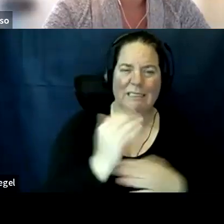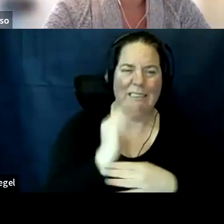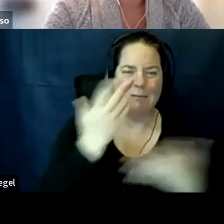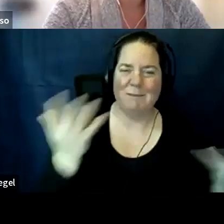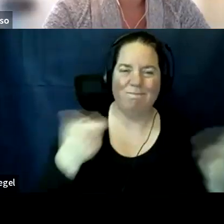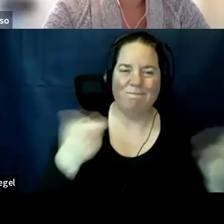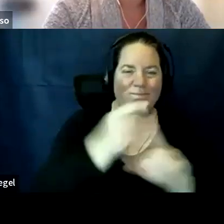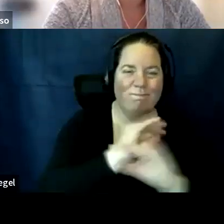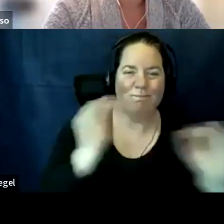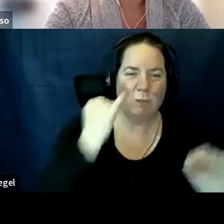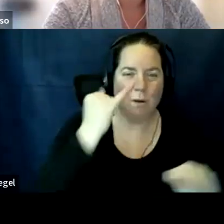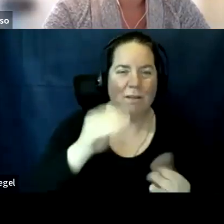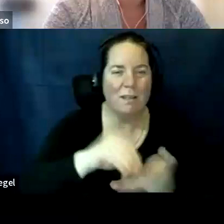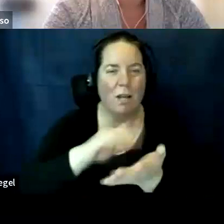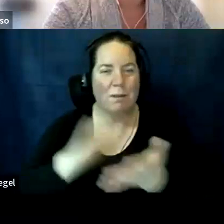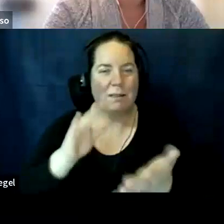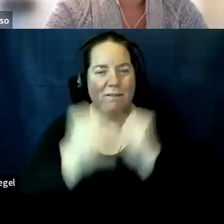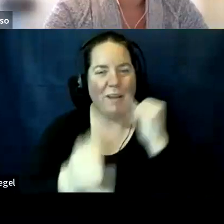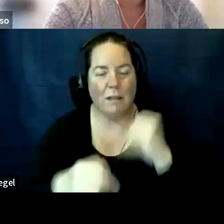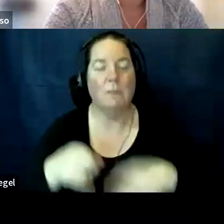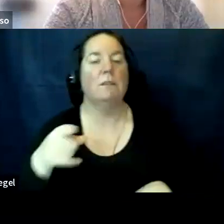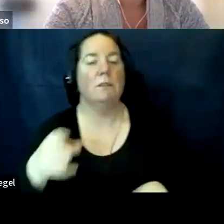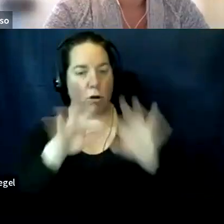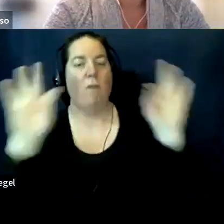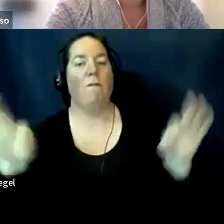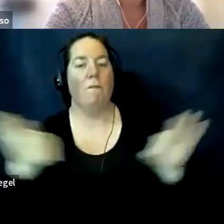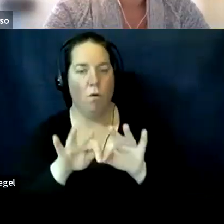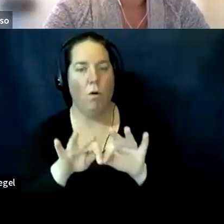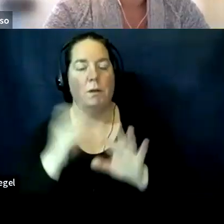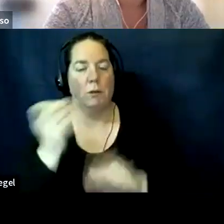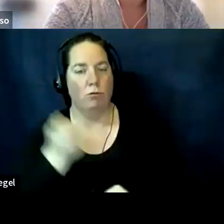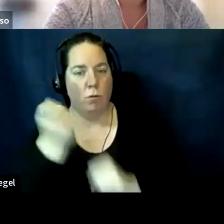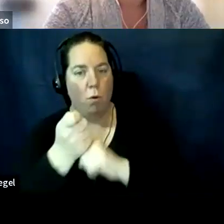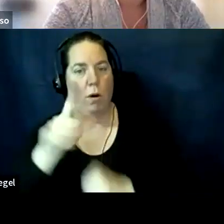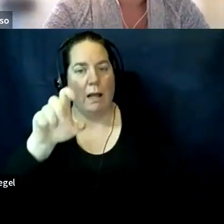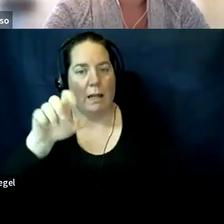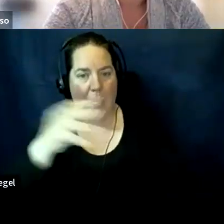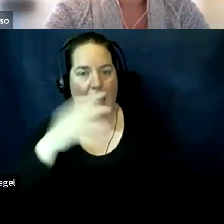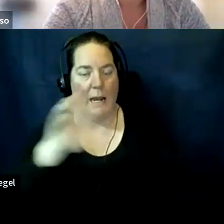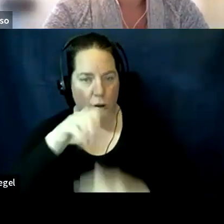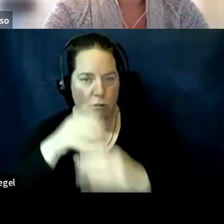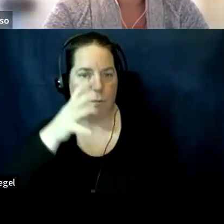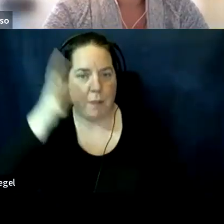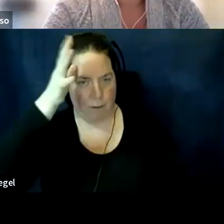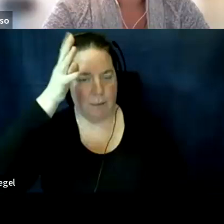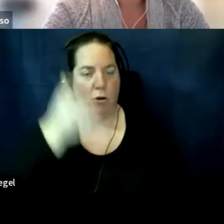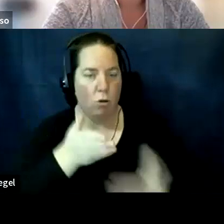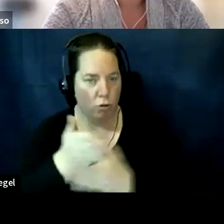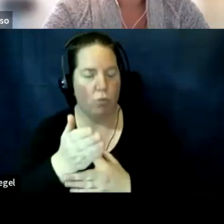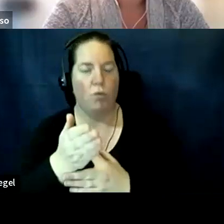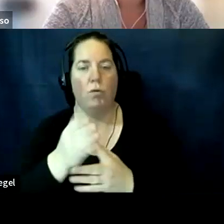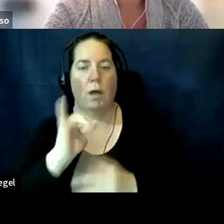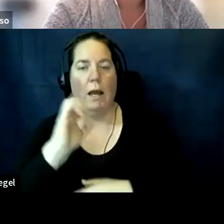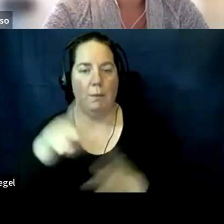final? Right. Well, the form is intended to support LEAs in inclusion of parents throughout the IEP development